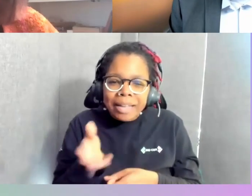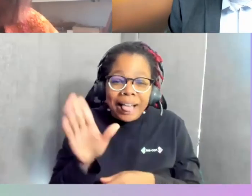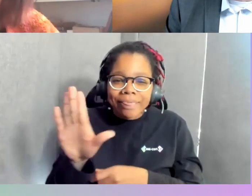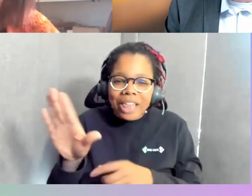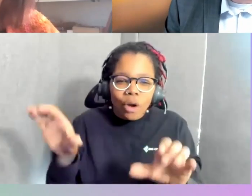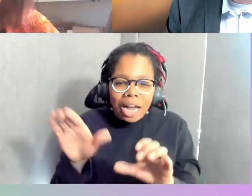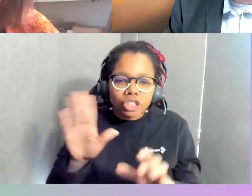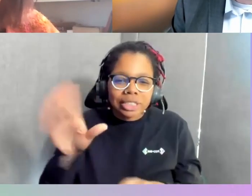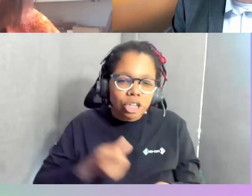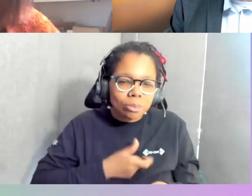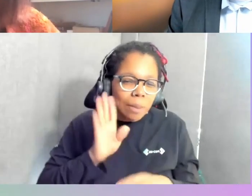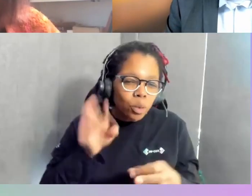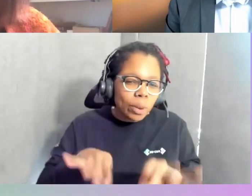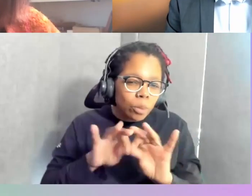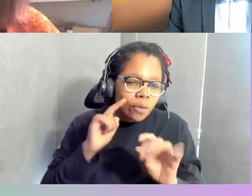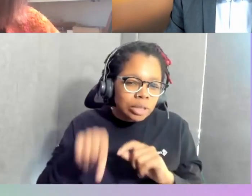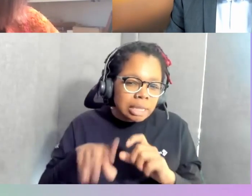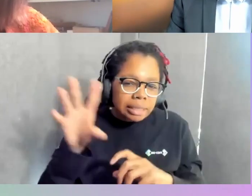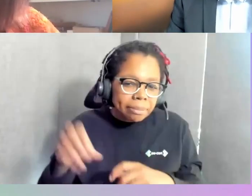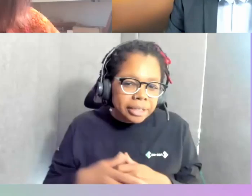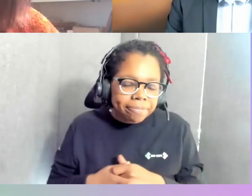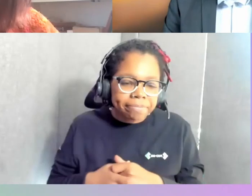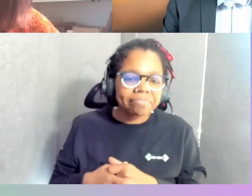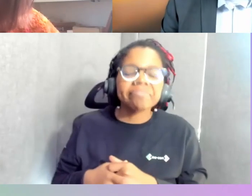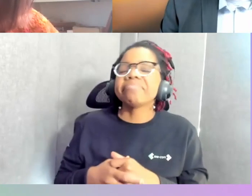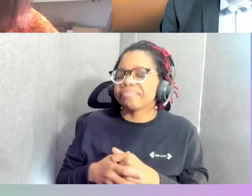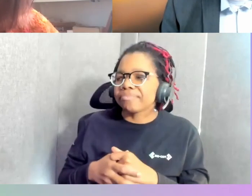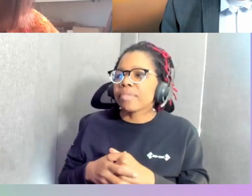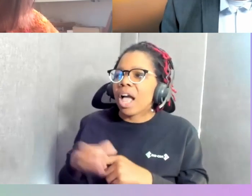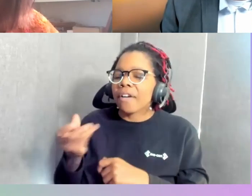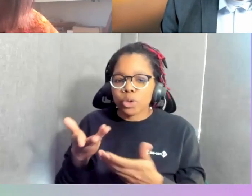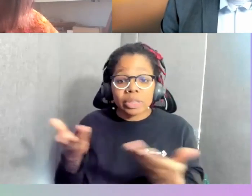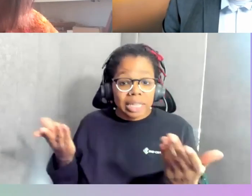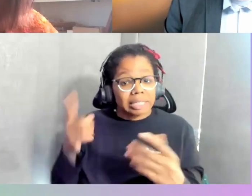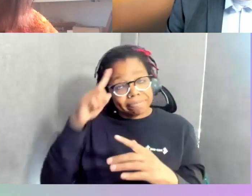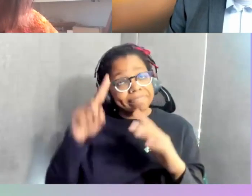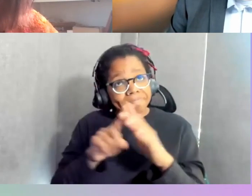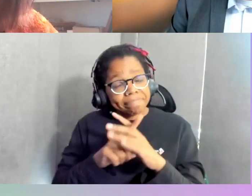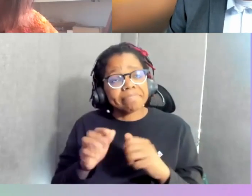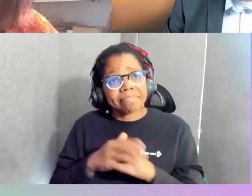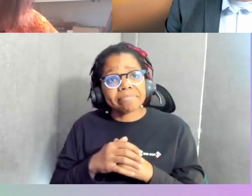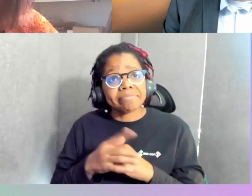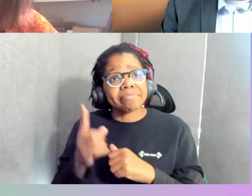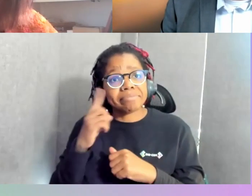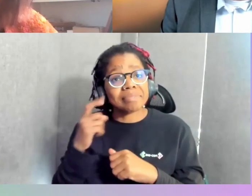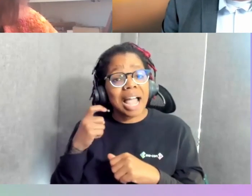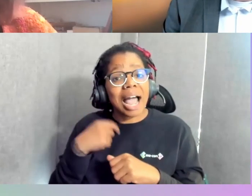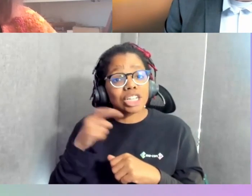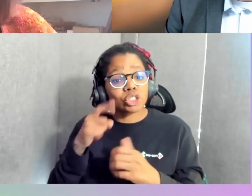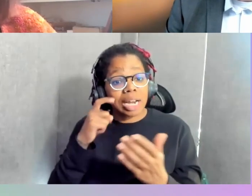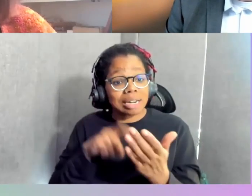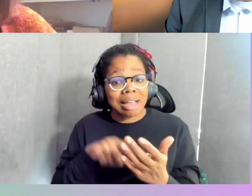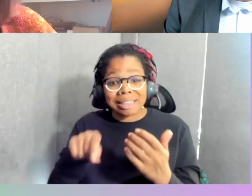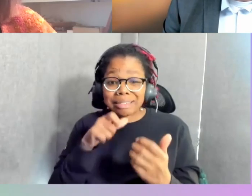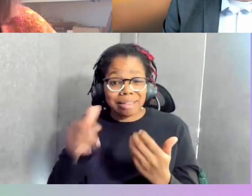their actions are going to count within a company? There are a couple of things that come to mind. I think that I should acknowledge that this is